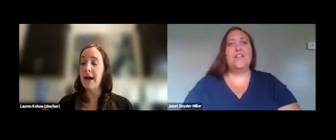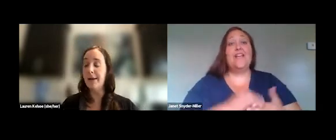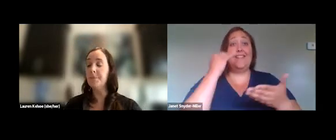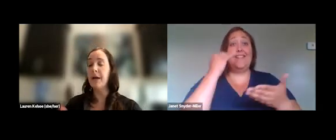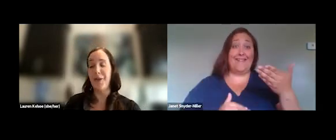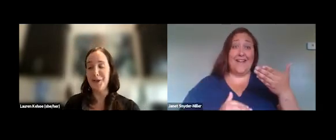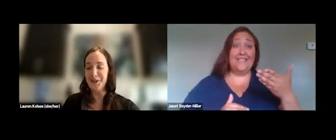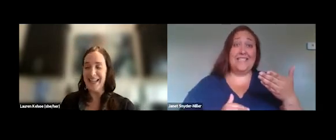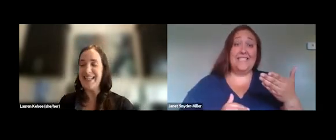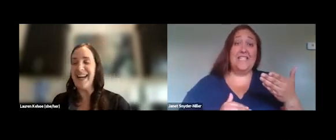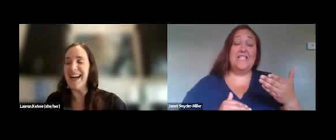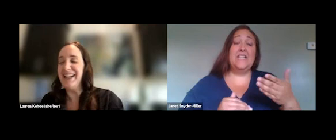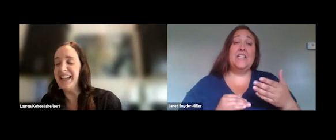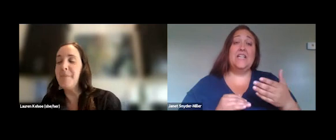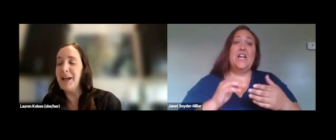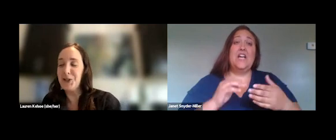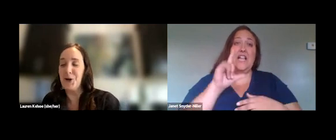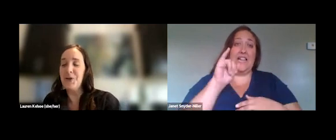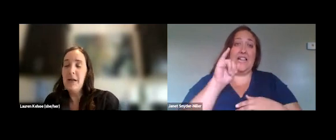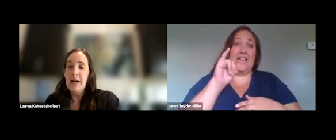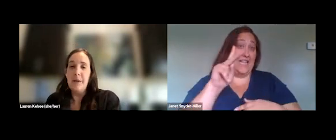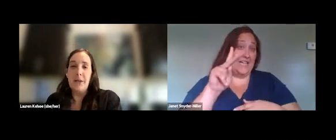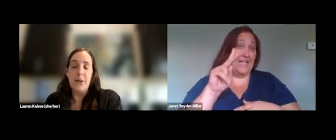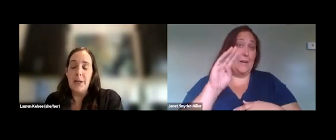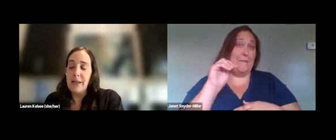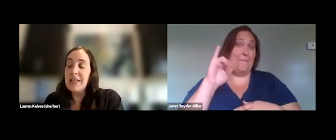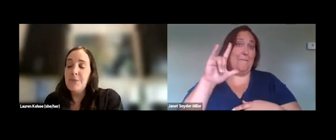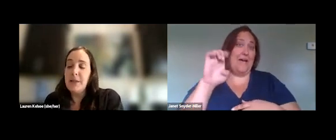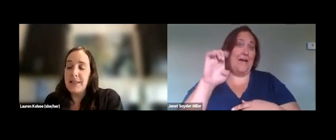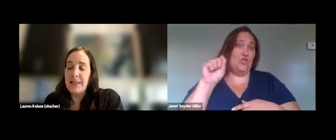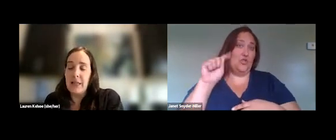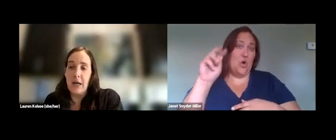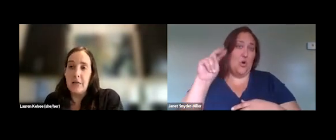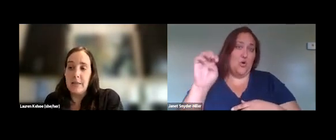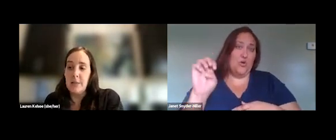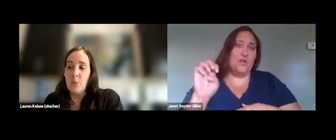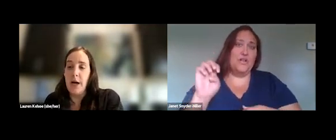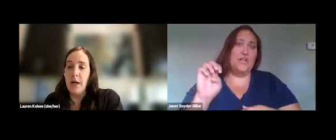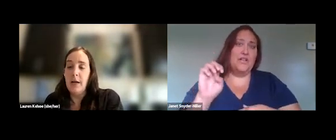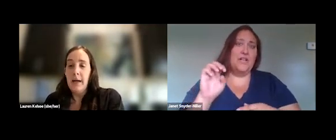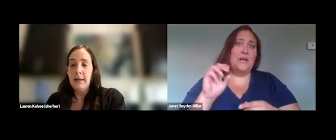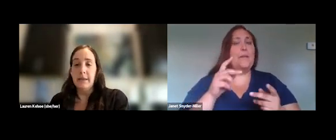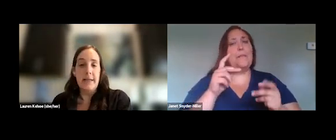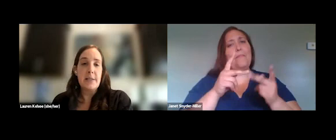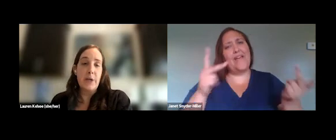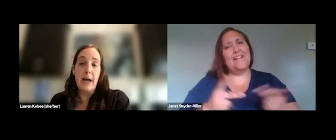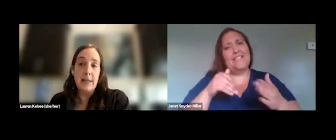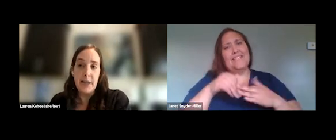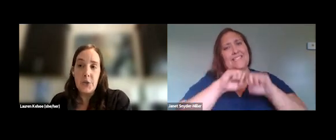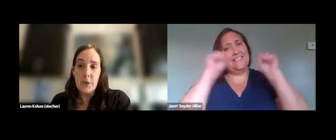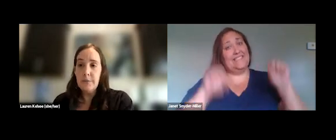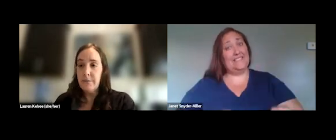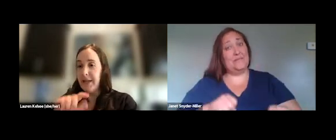included another link milestone, but there were lots of places in our system where the links were